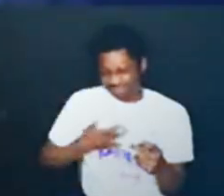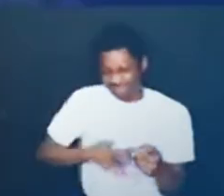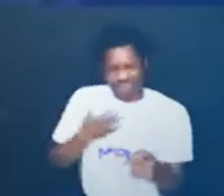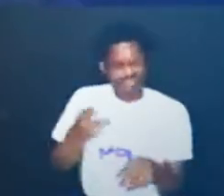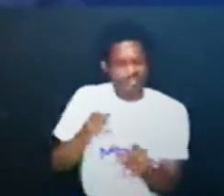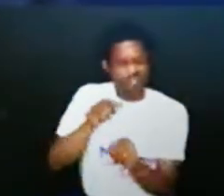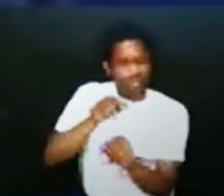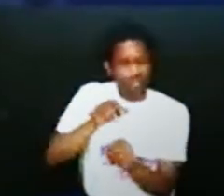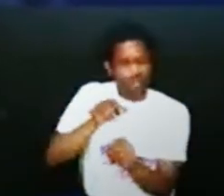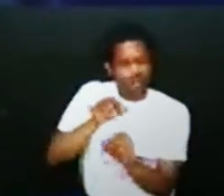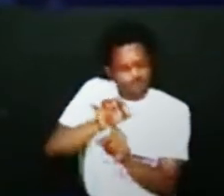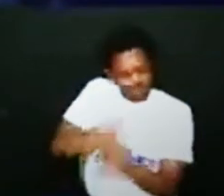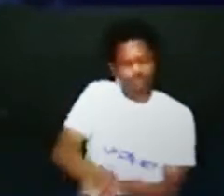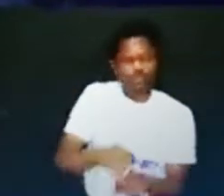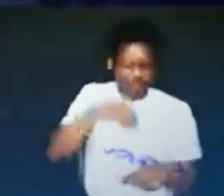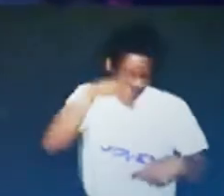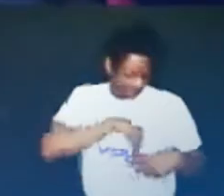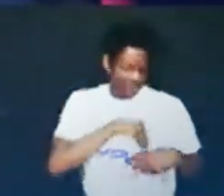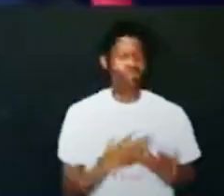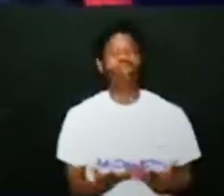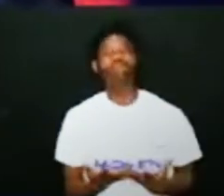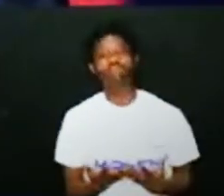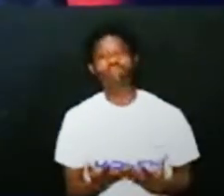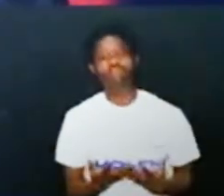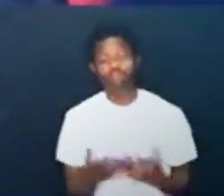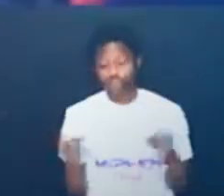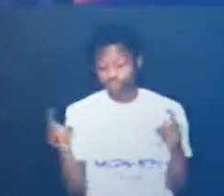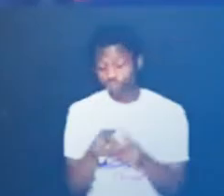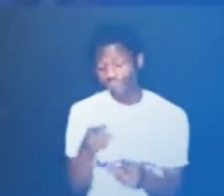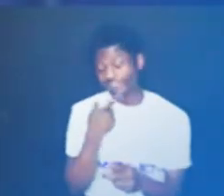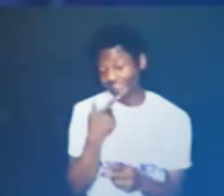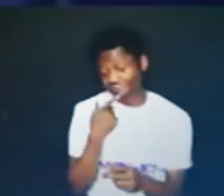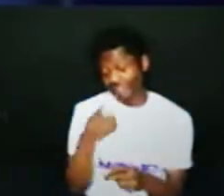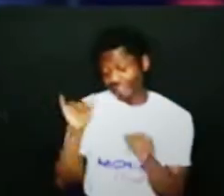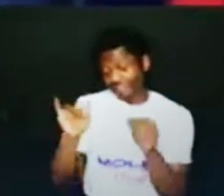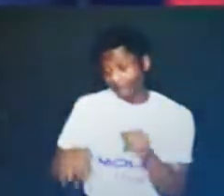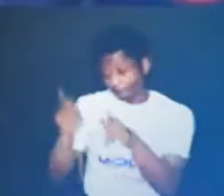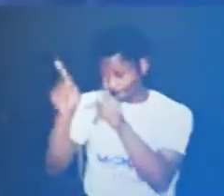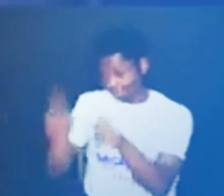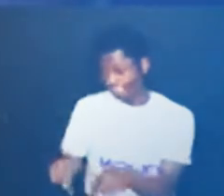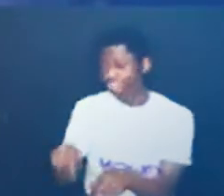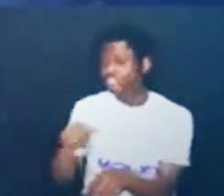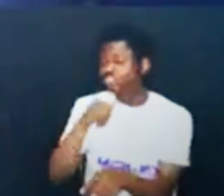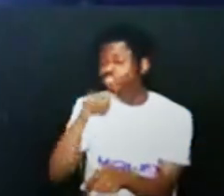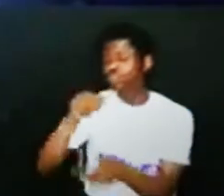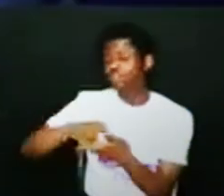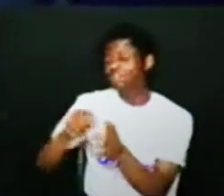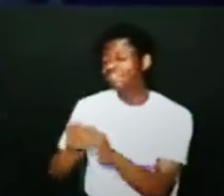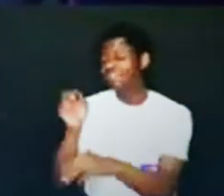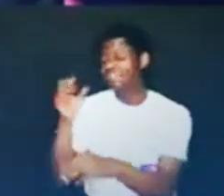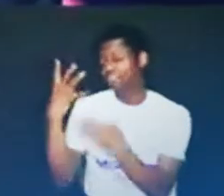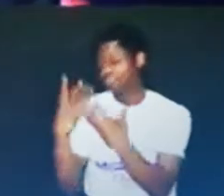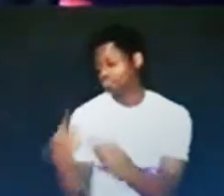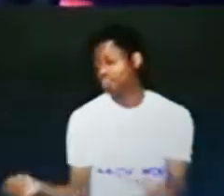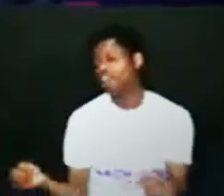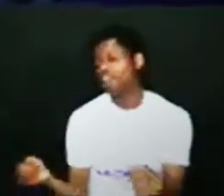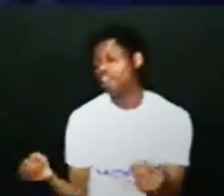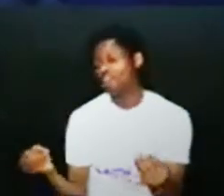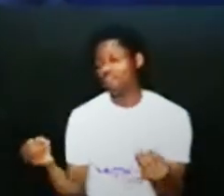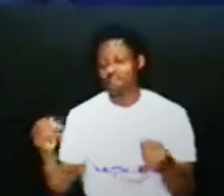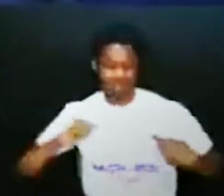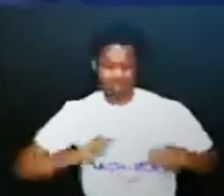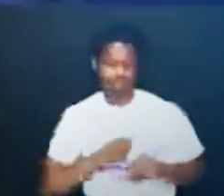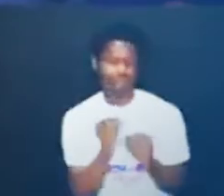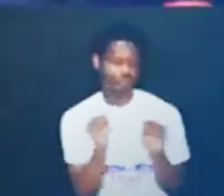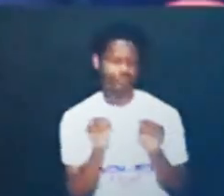we are saying that the person has not subdued the bitterness, as in